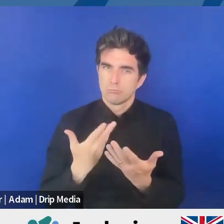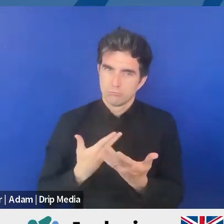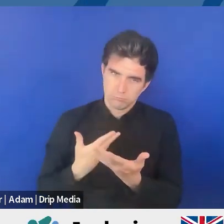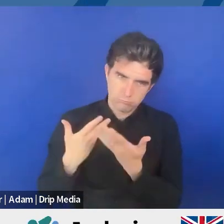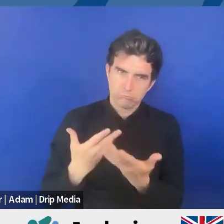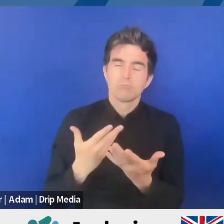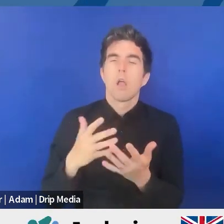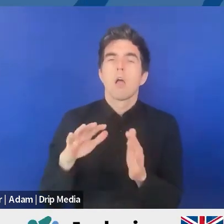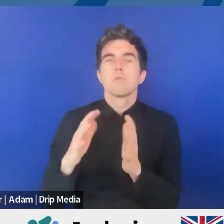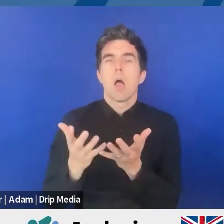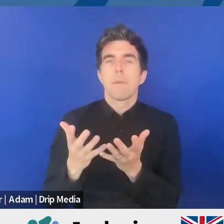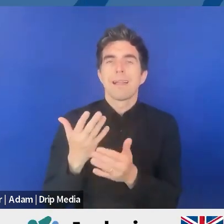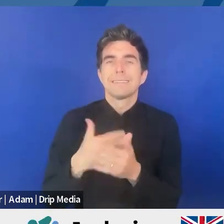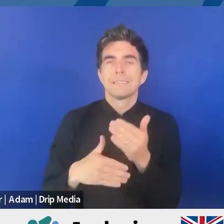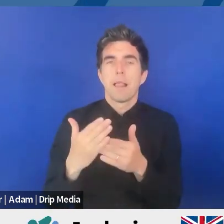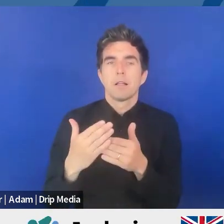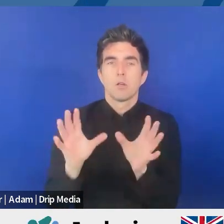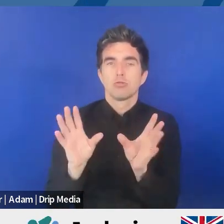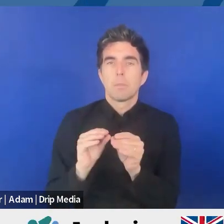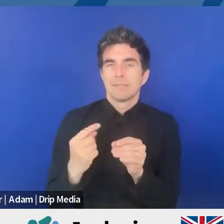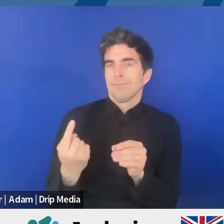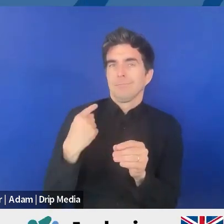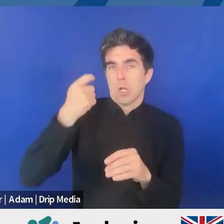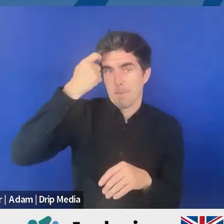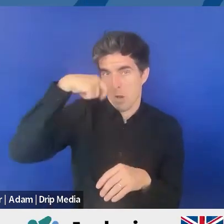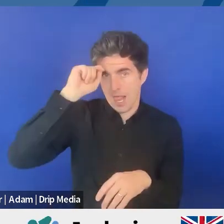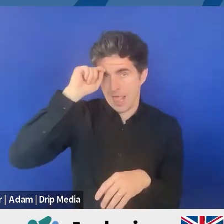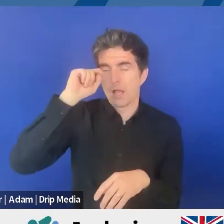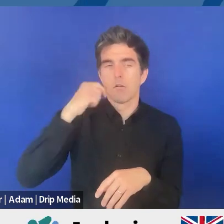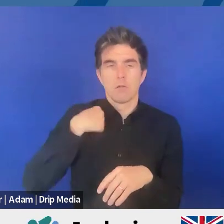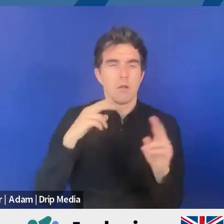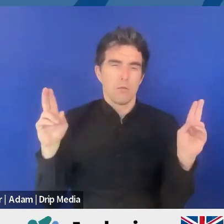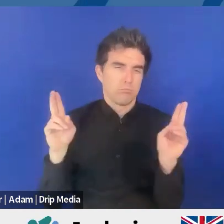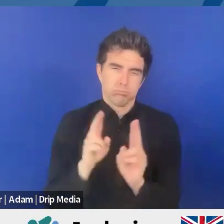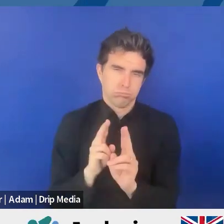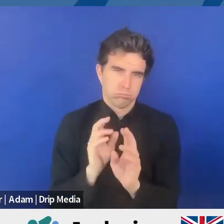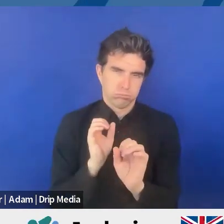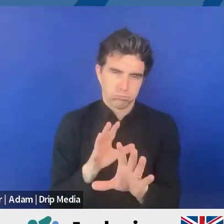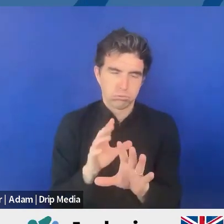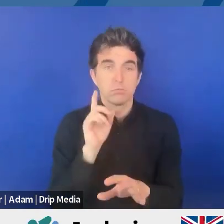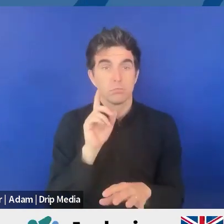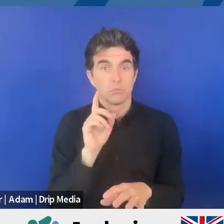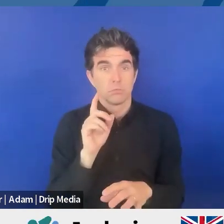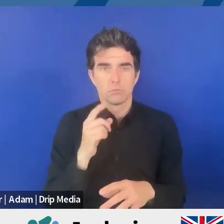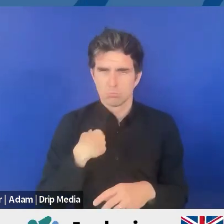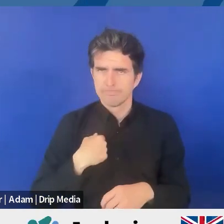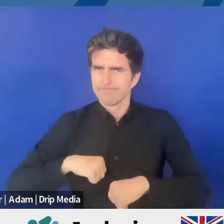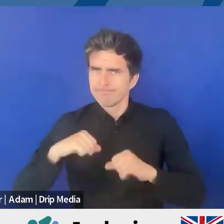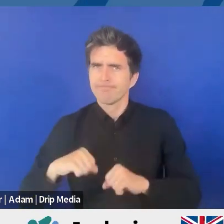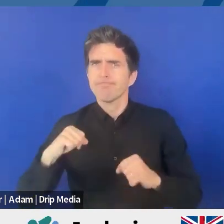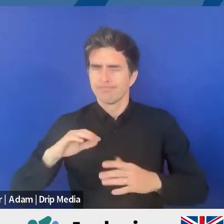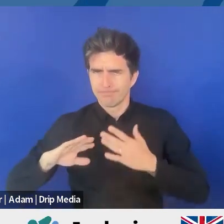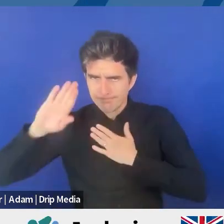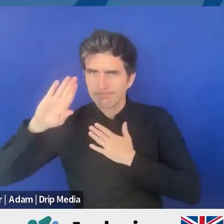those, I'll be very brief, but those commitments were firstly to ensure that all of our education programming, so that means our